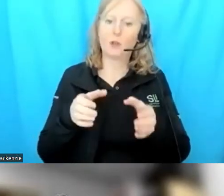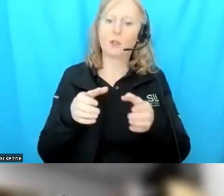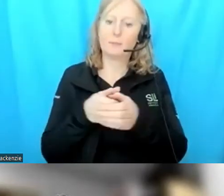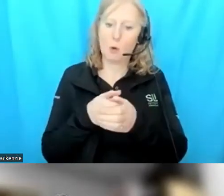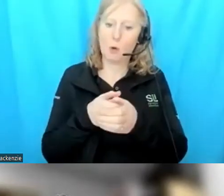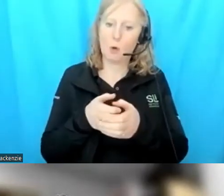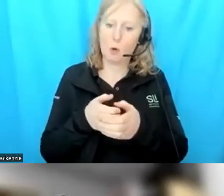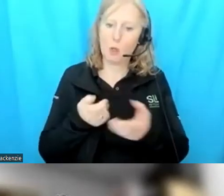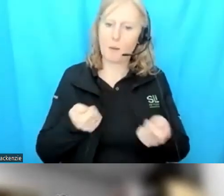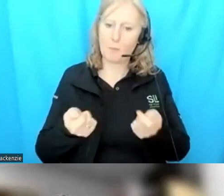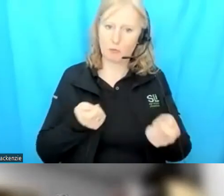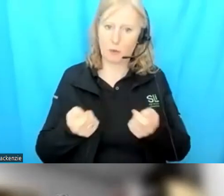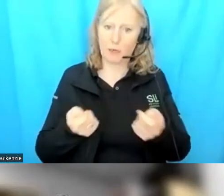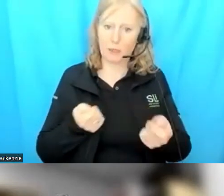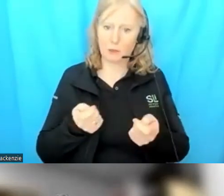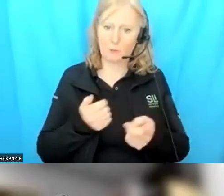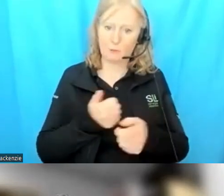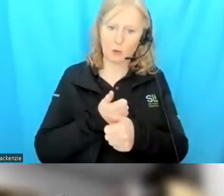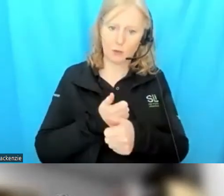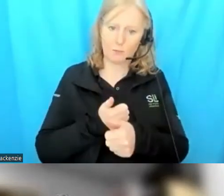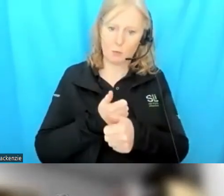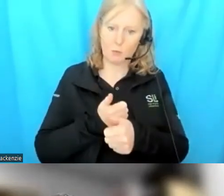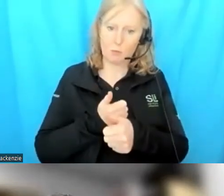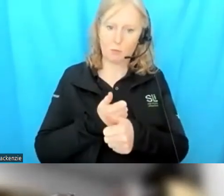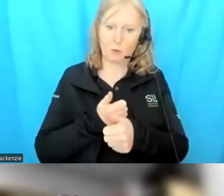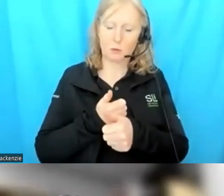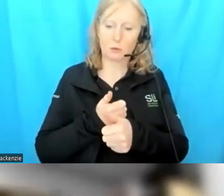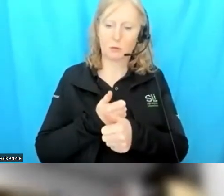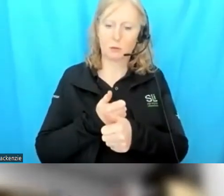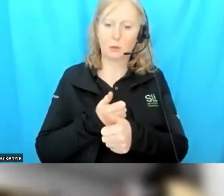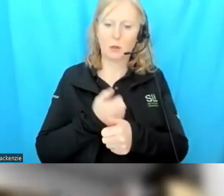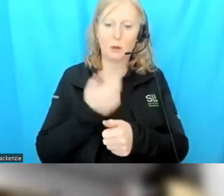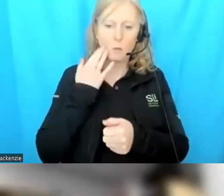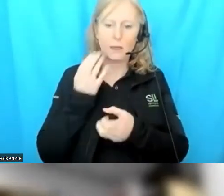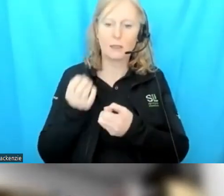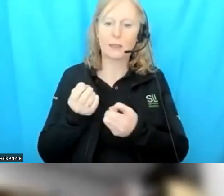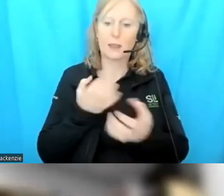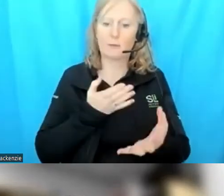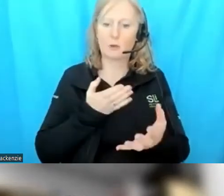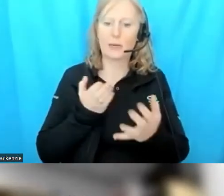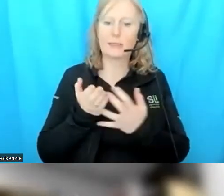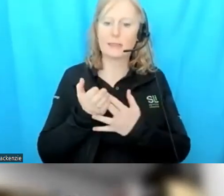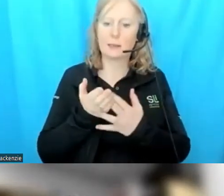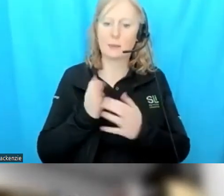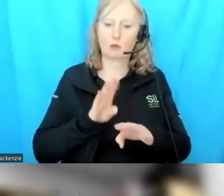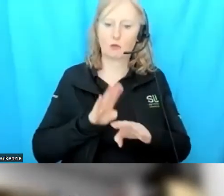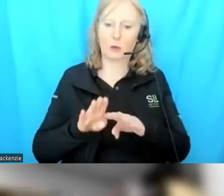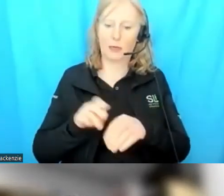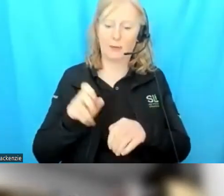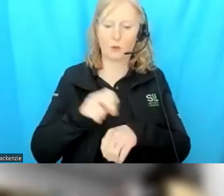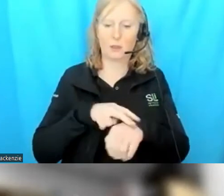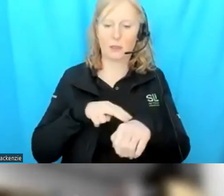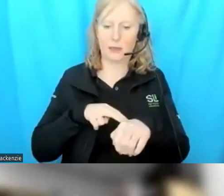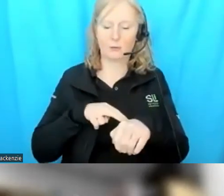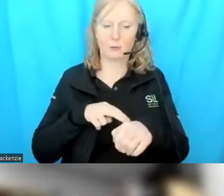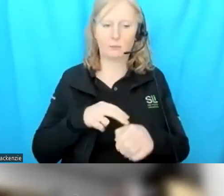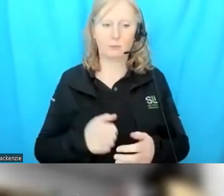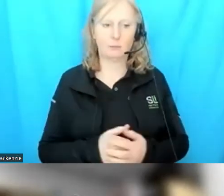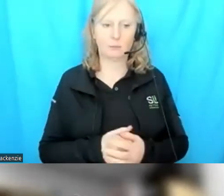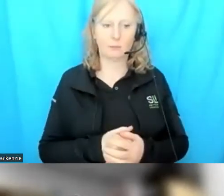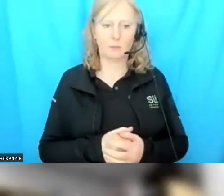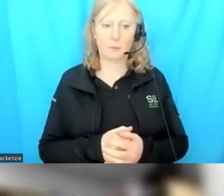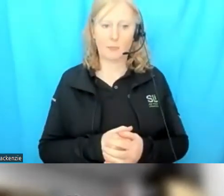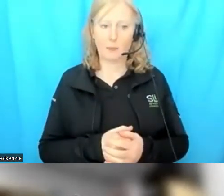operator to get that support when it comes to delivering accessibility training for their staff. So yeah, I hope